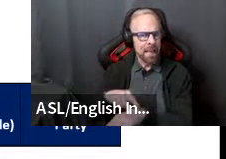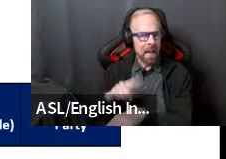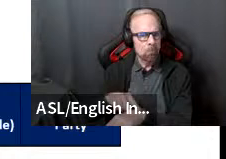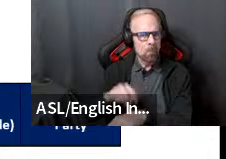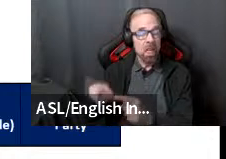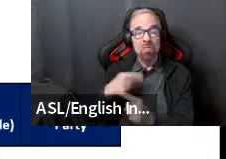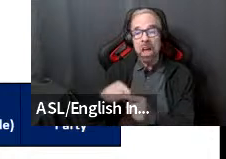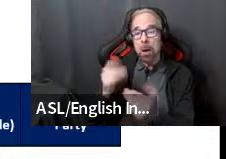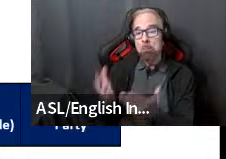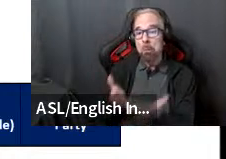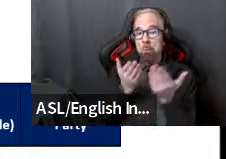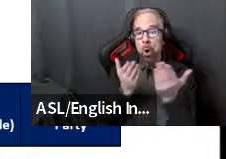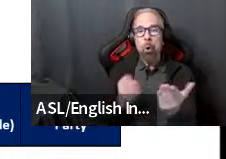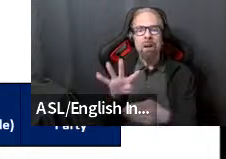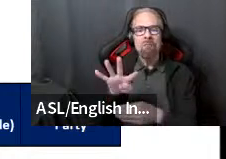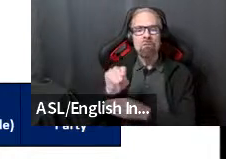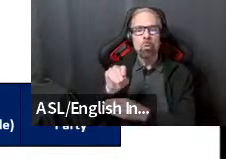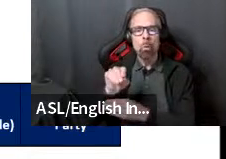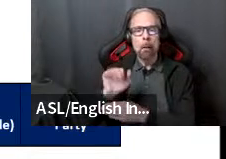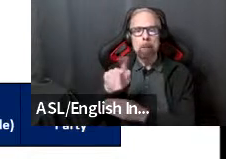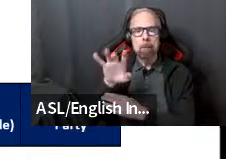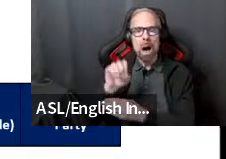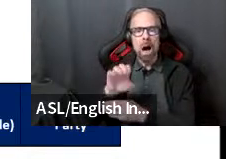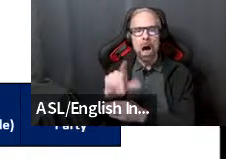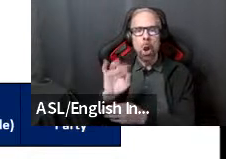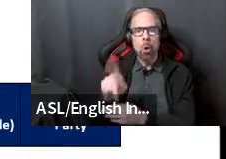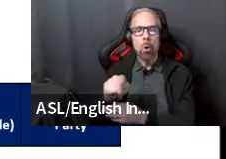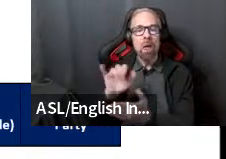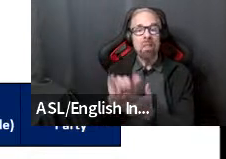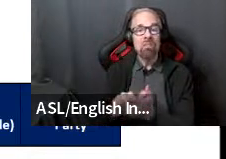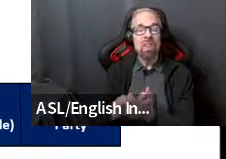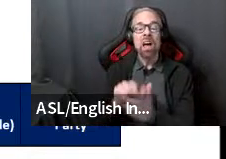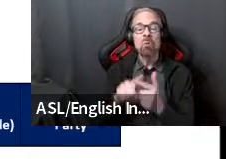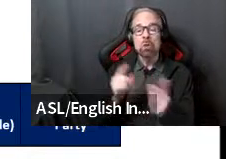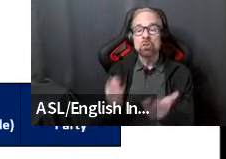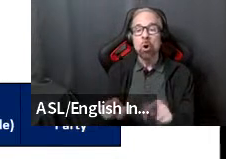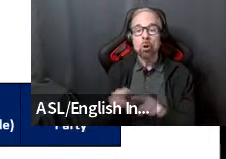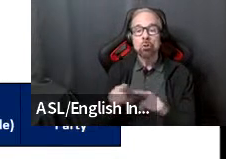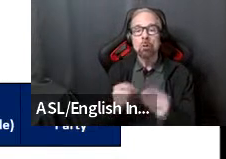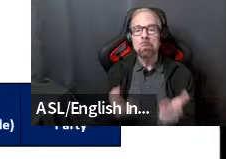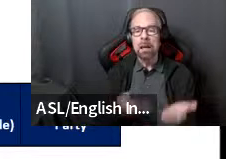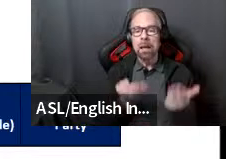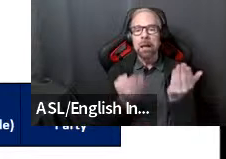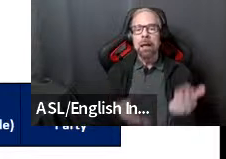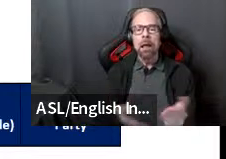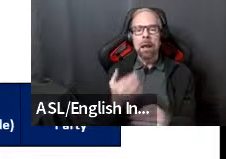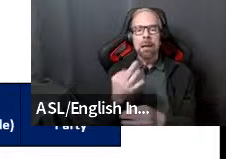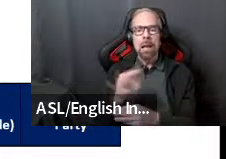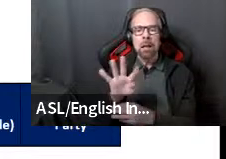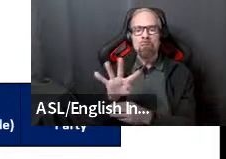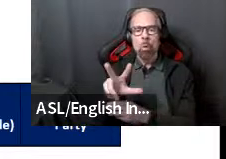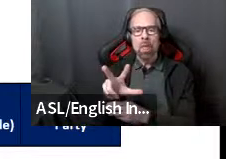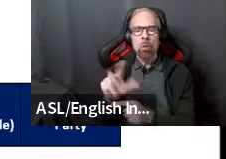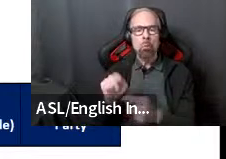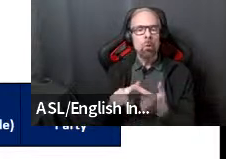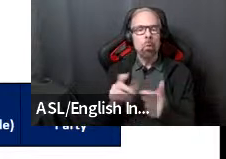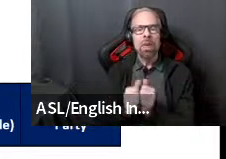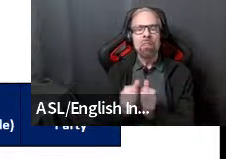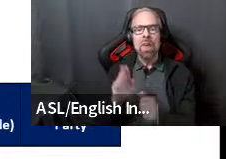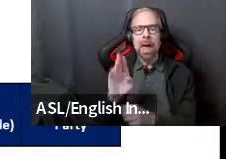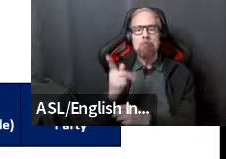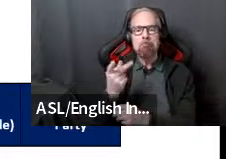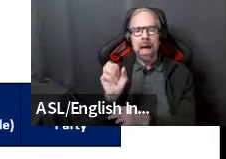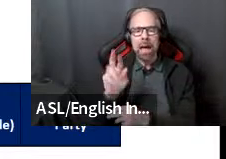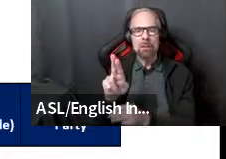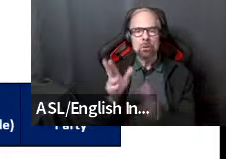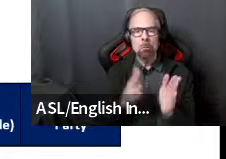was re-energized in 1983 with a master plan that made it go all the way across